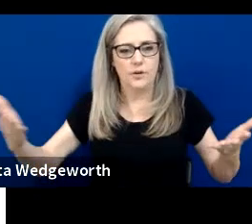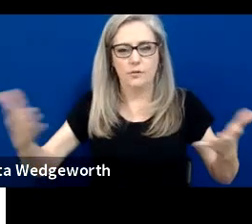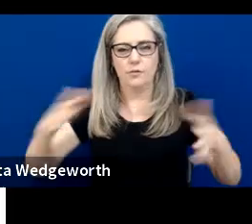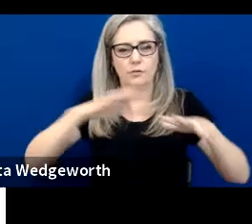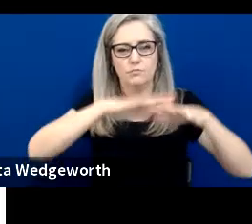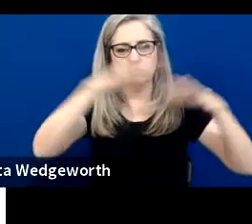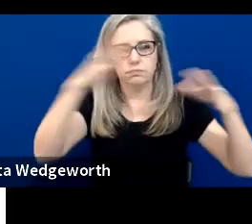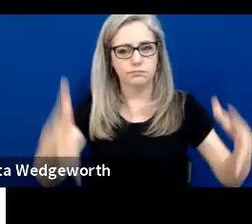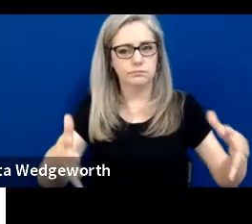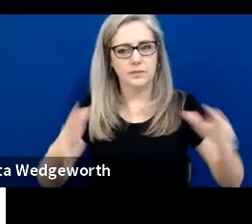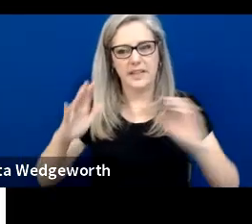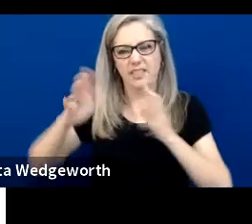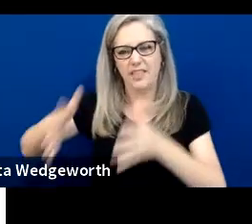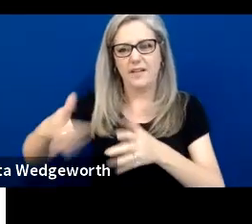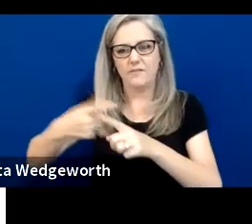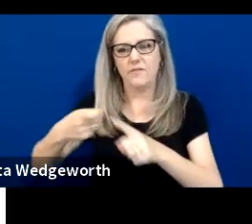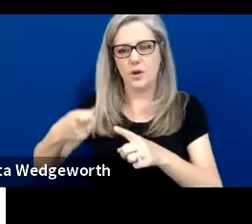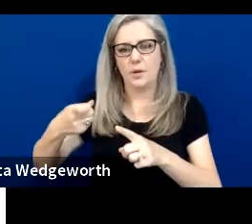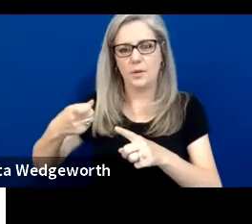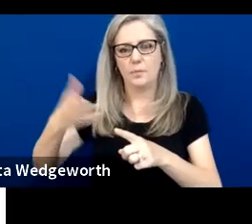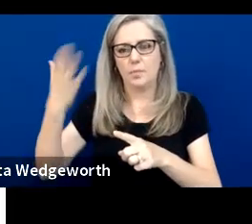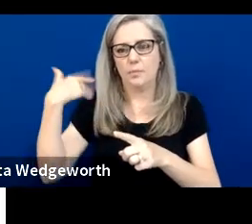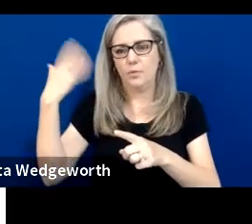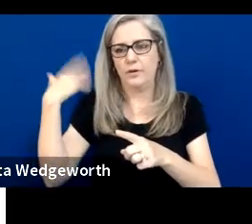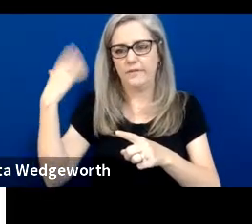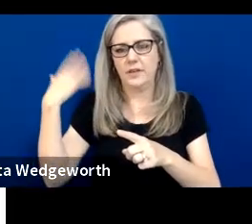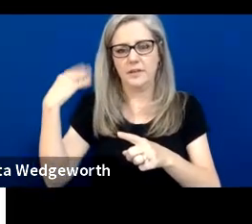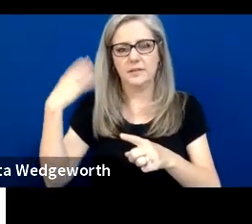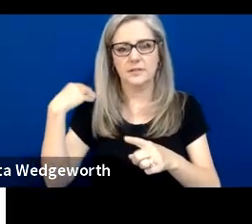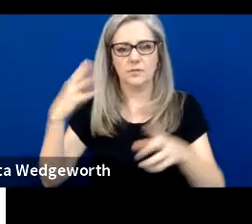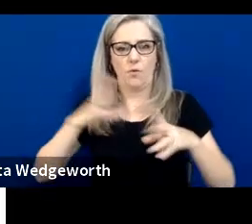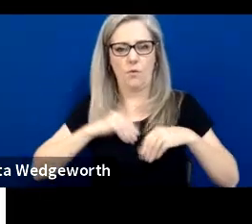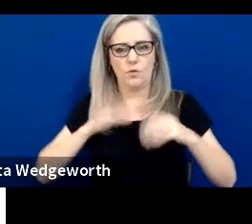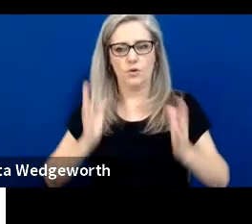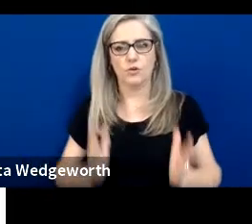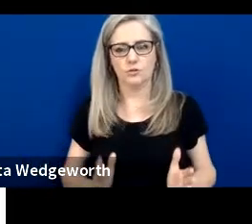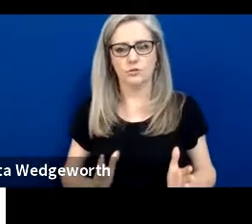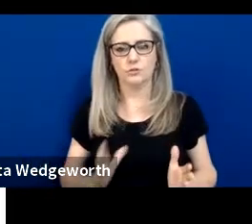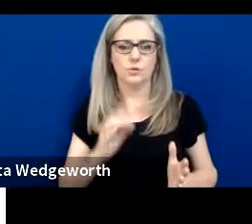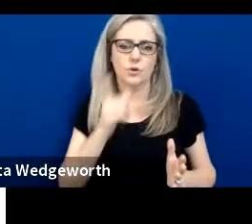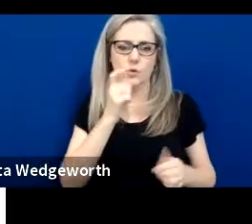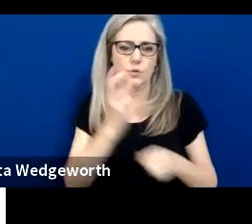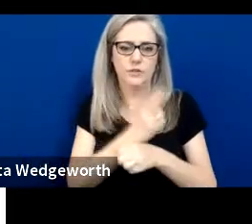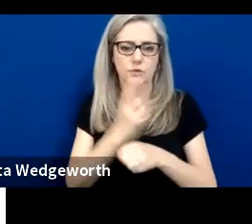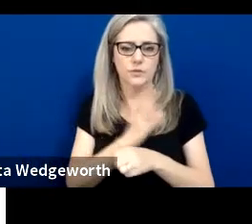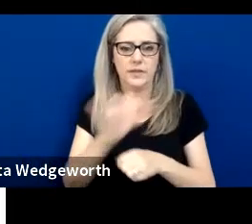of left behind from the previous owner and user. So